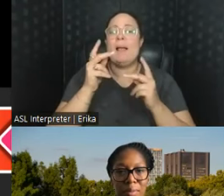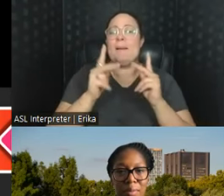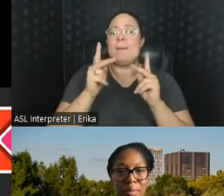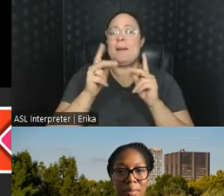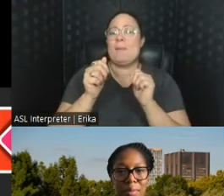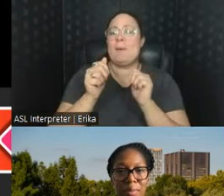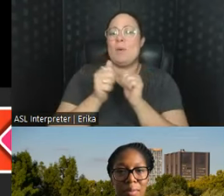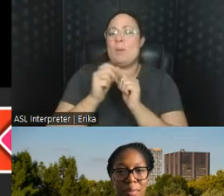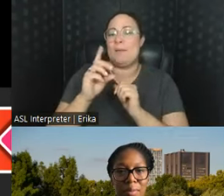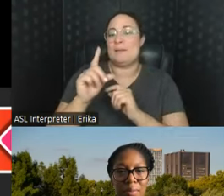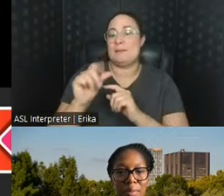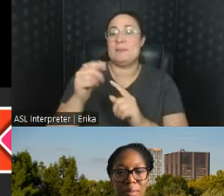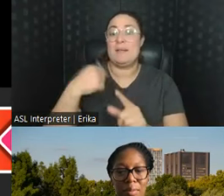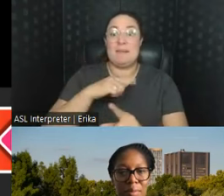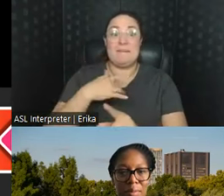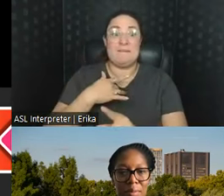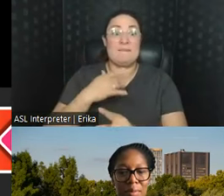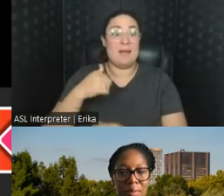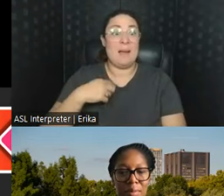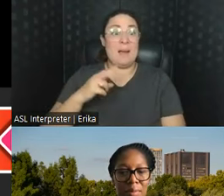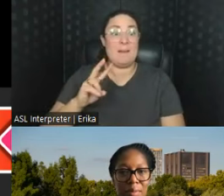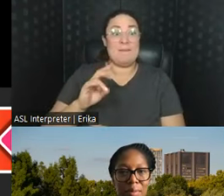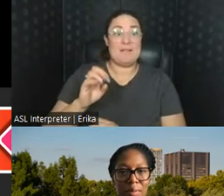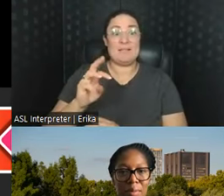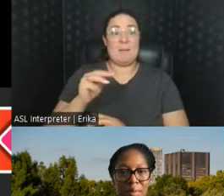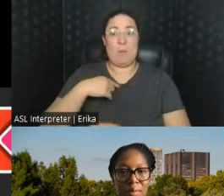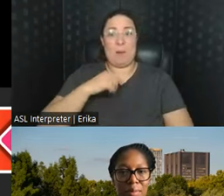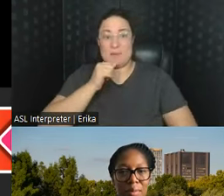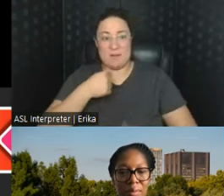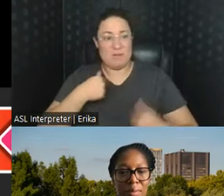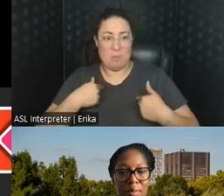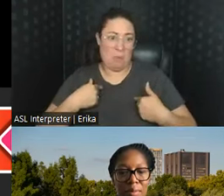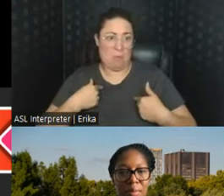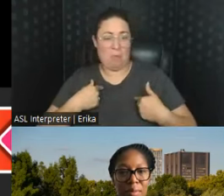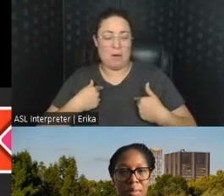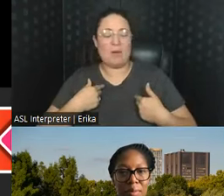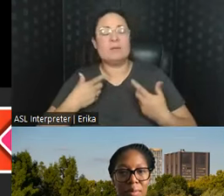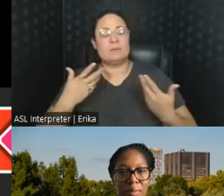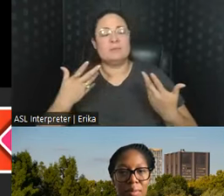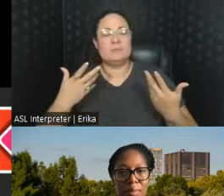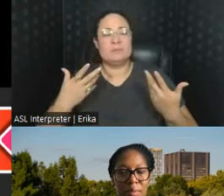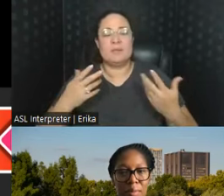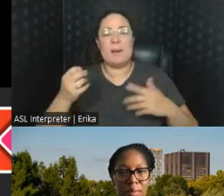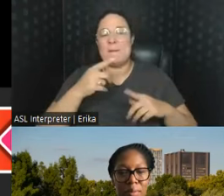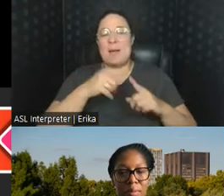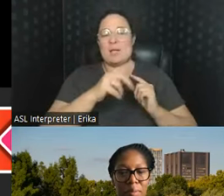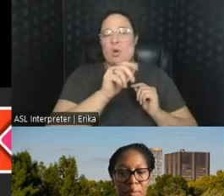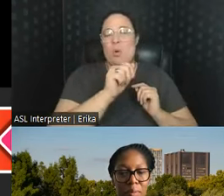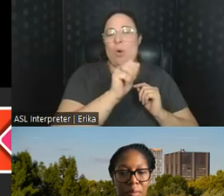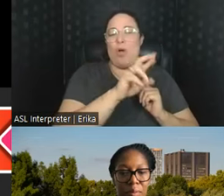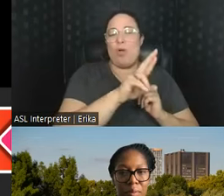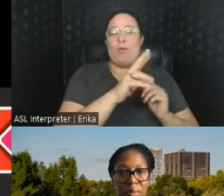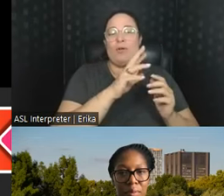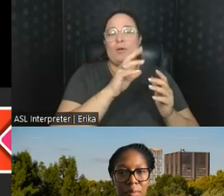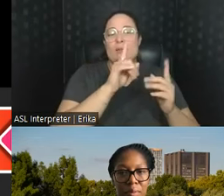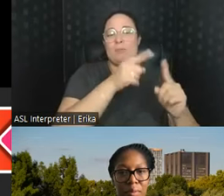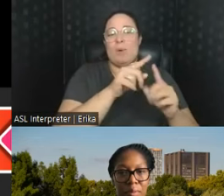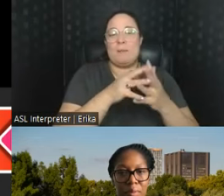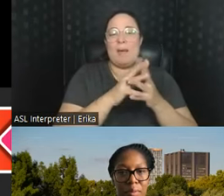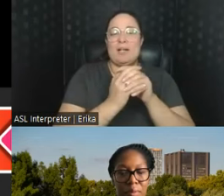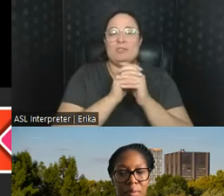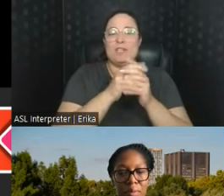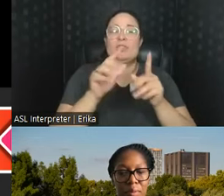consider themselves to be victims of anything or suffering from anything. It's just back to Arthur's point about intersectionality. Just one